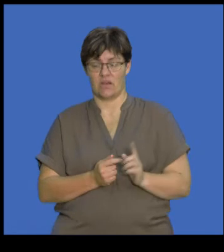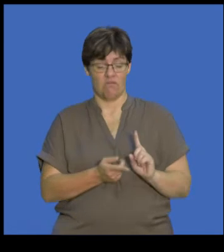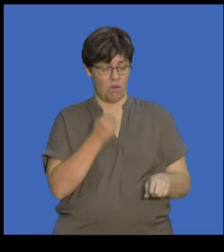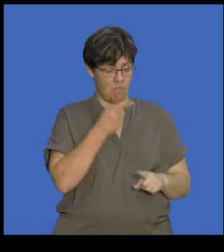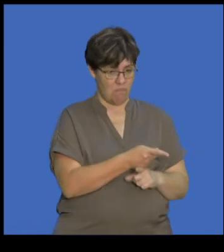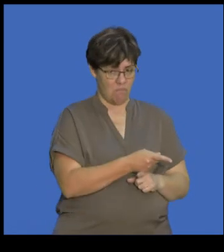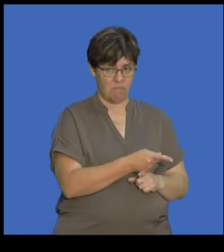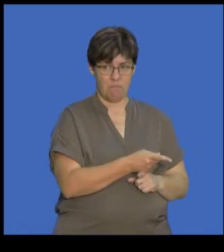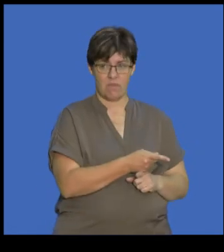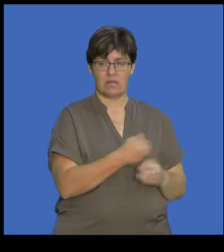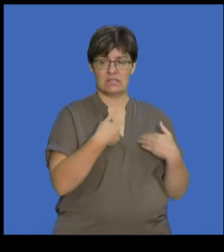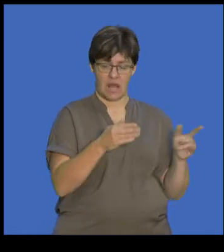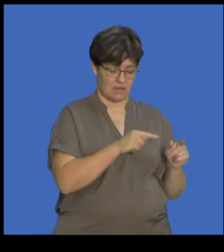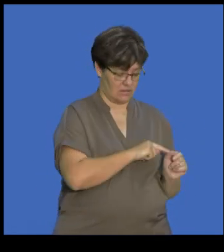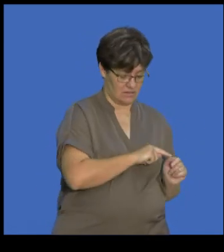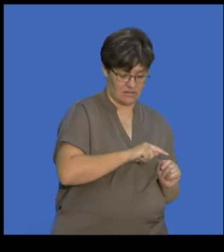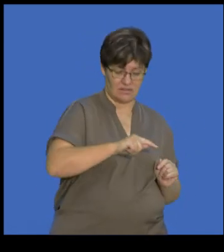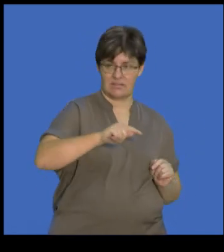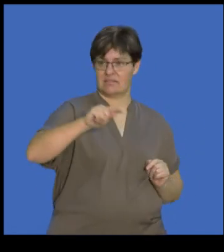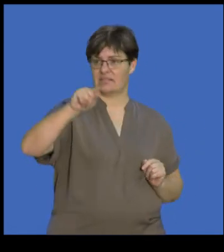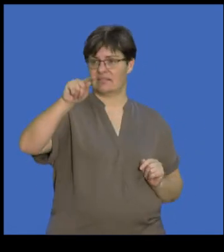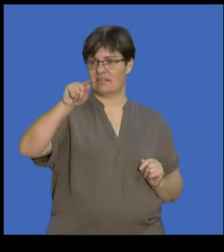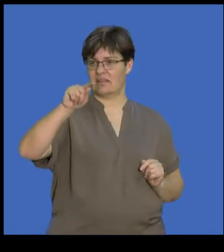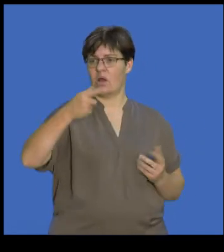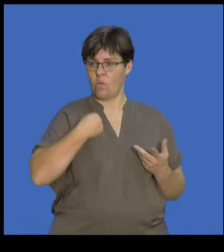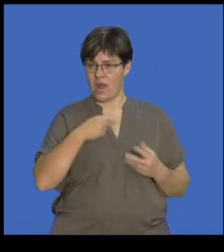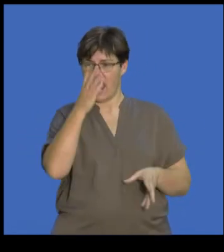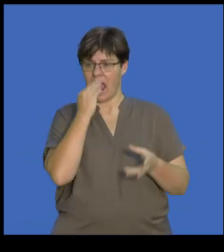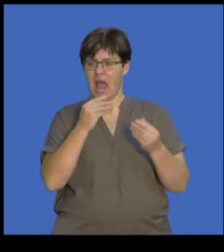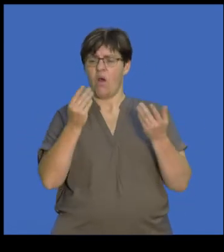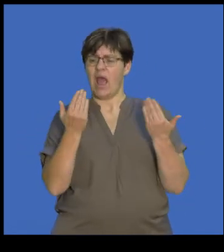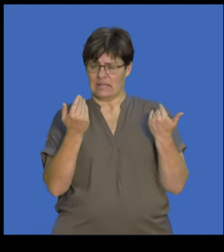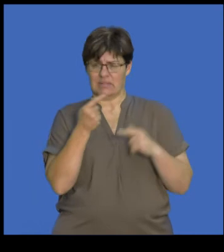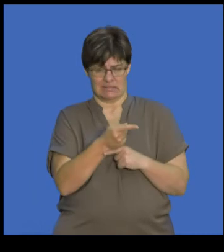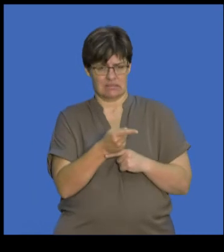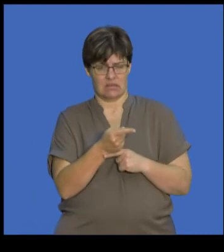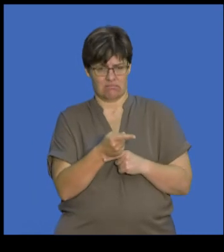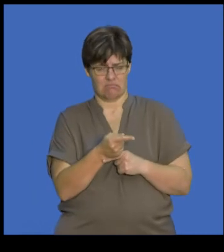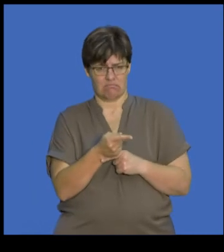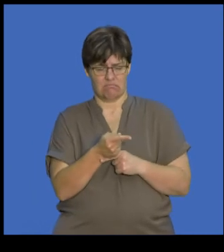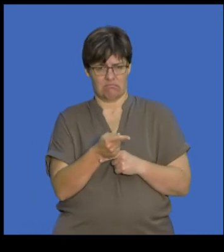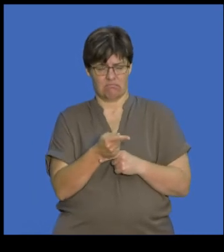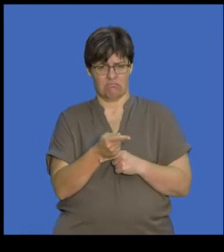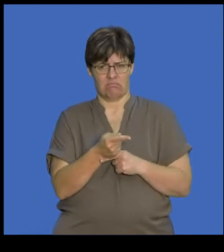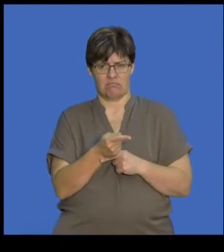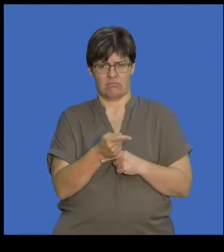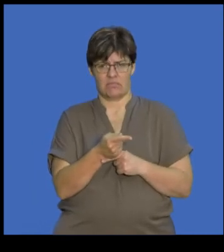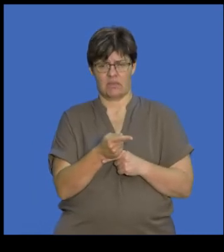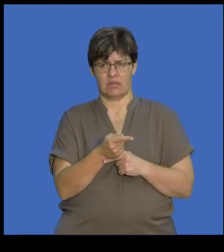the origin, so the linear relationship that we expected or would have anticipated actually does